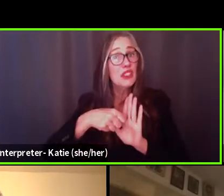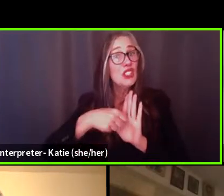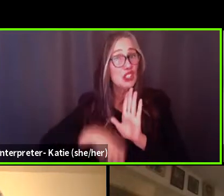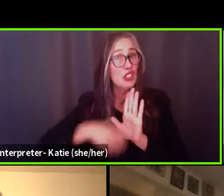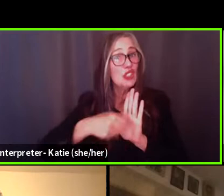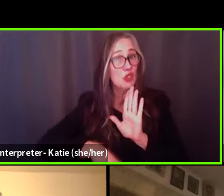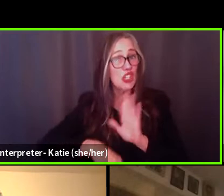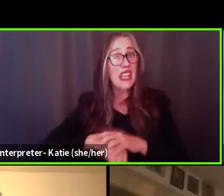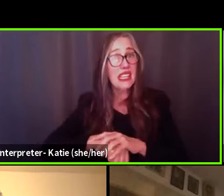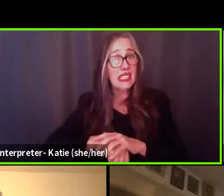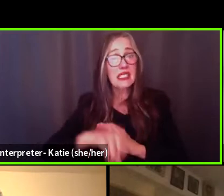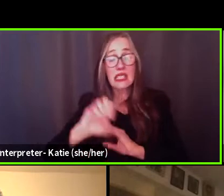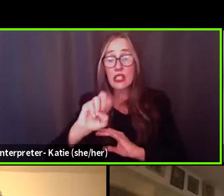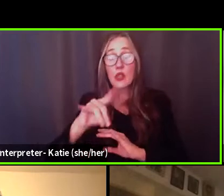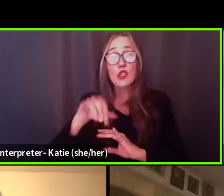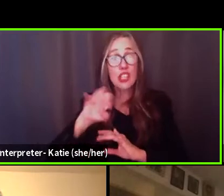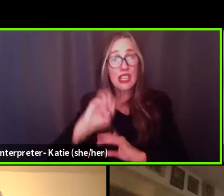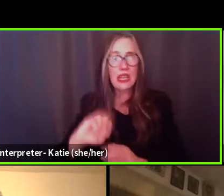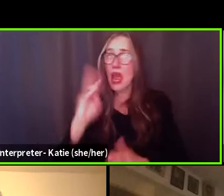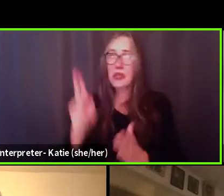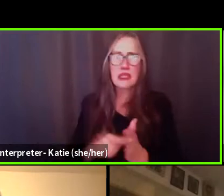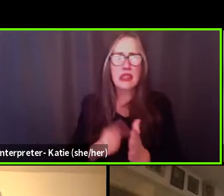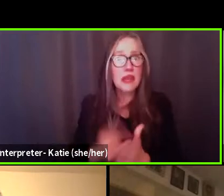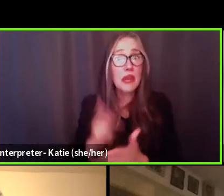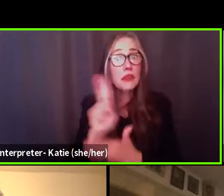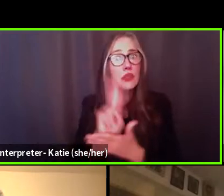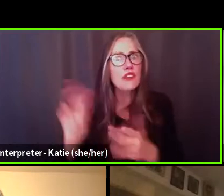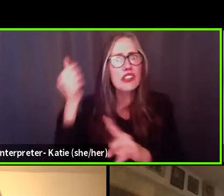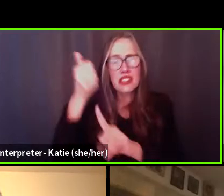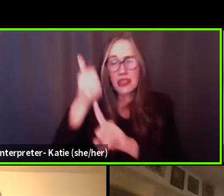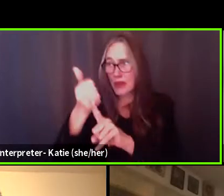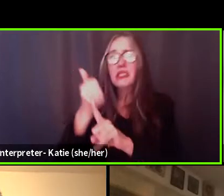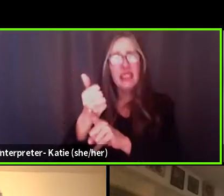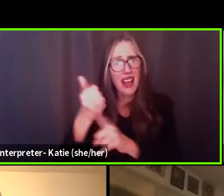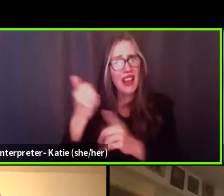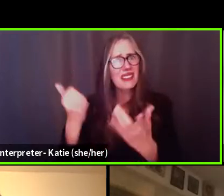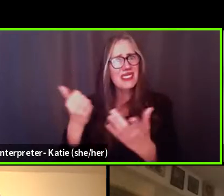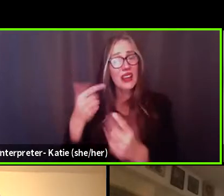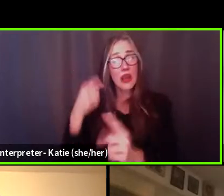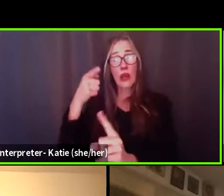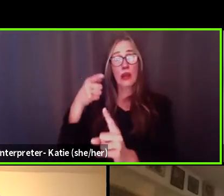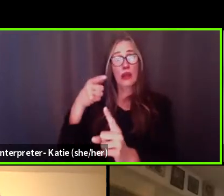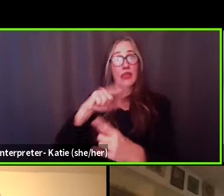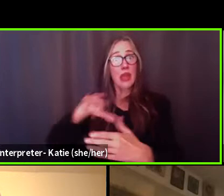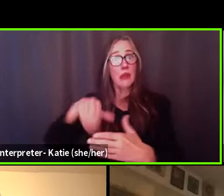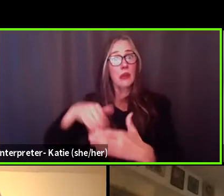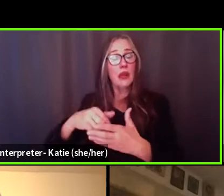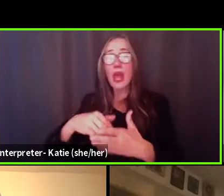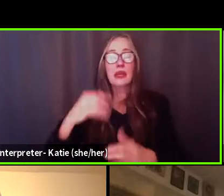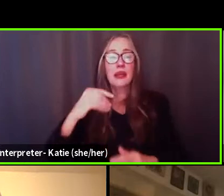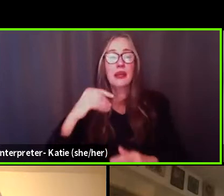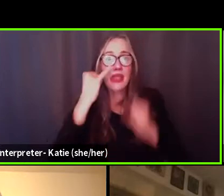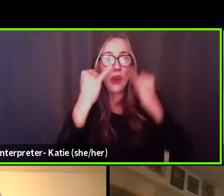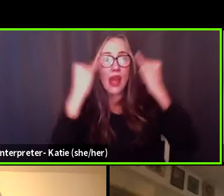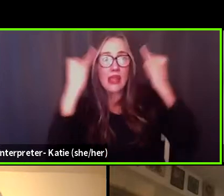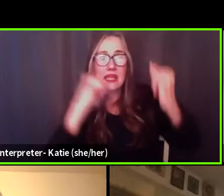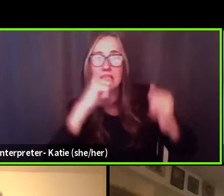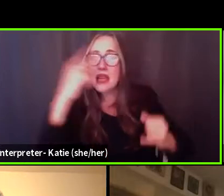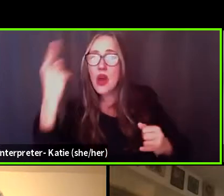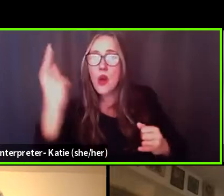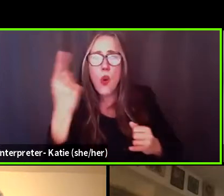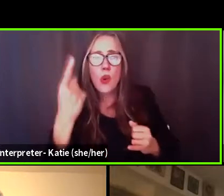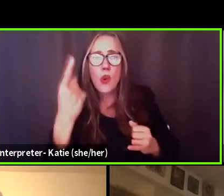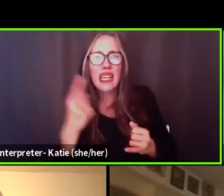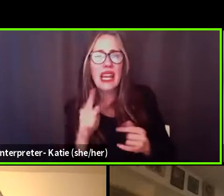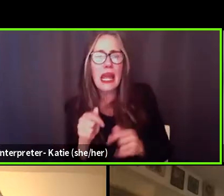eugenic institutions by design that the ideas that they promulgated uh were not sort of tucked away in and and recesses and